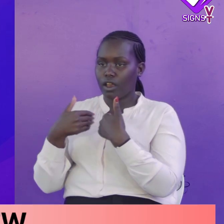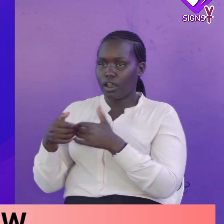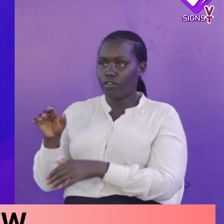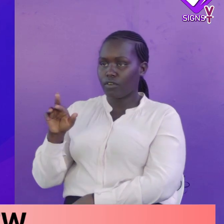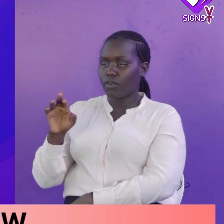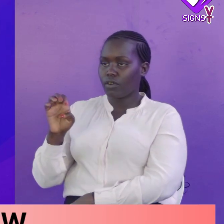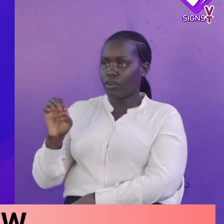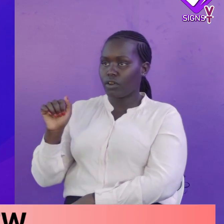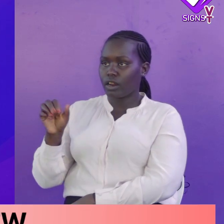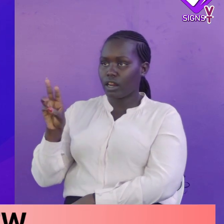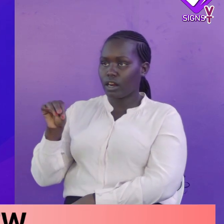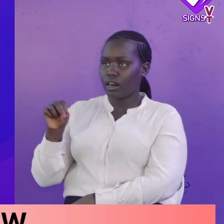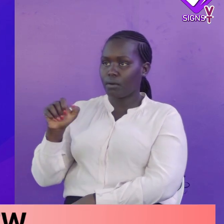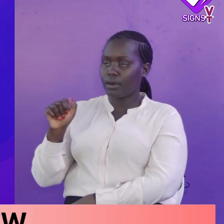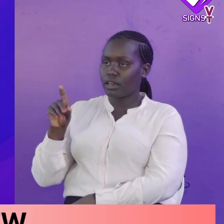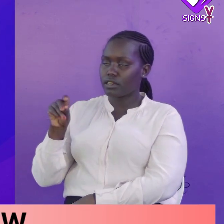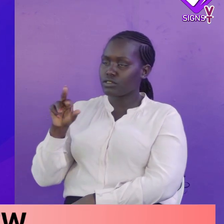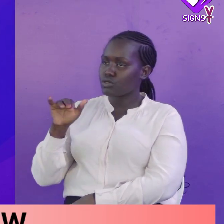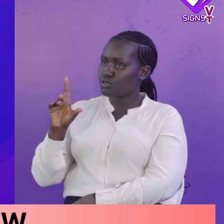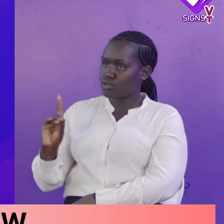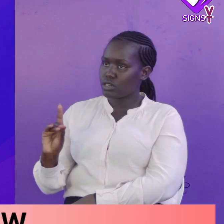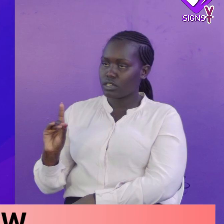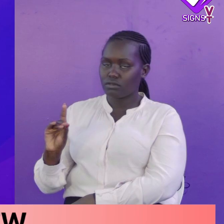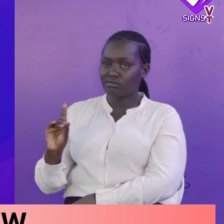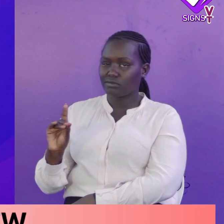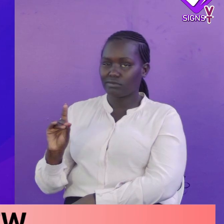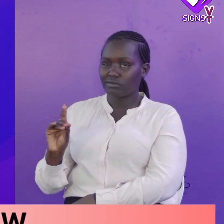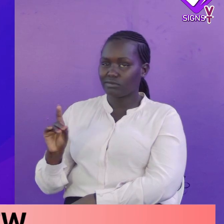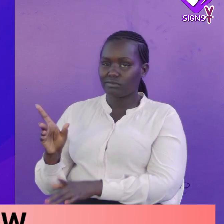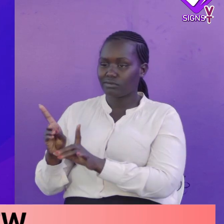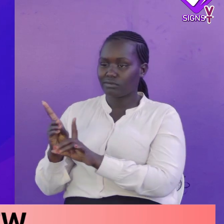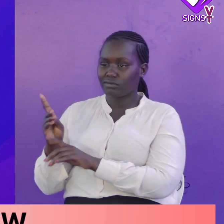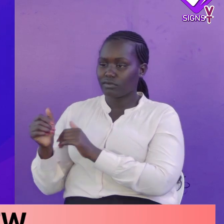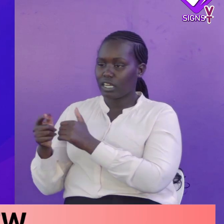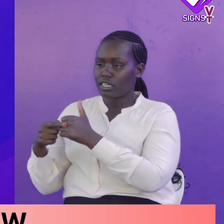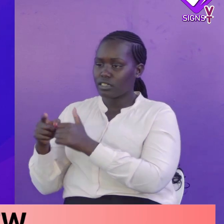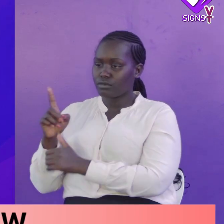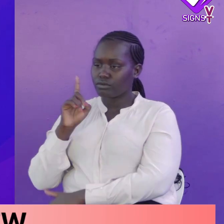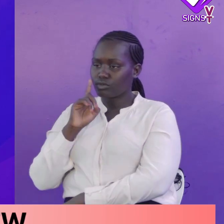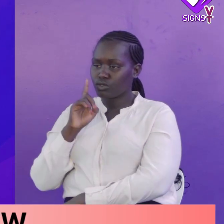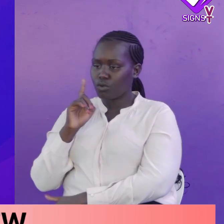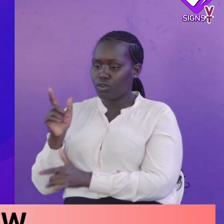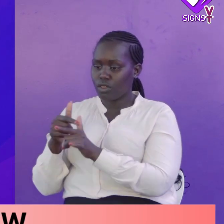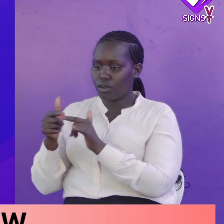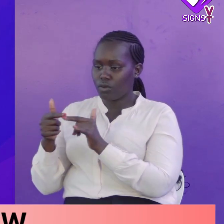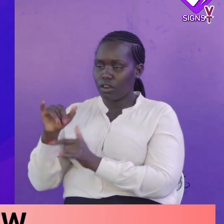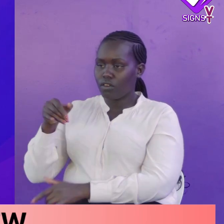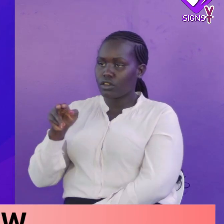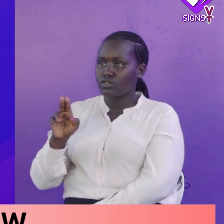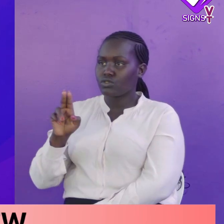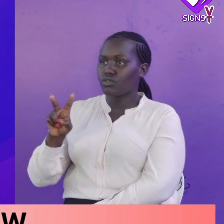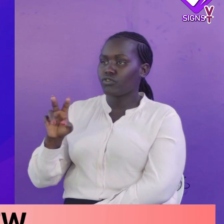versus Marseille. That will be on 16th, that is tomorrow. Yes. Then we have Juventus versus